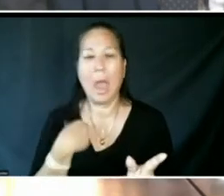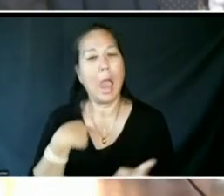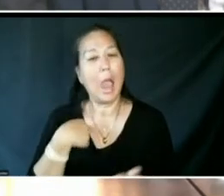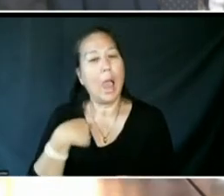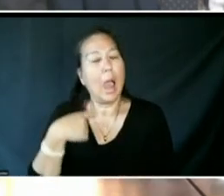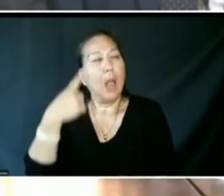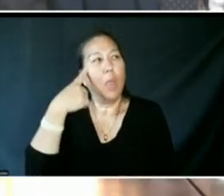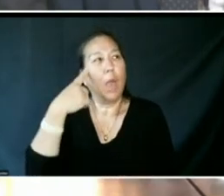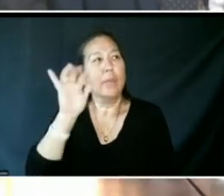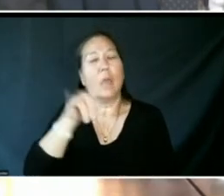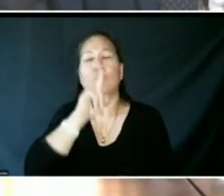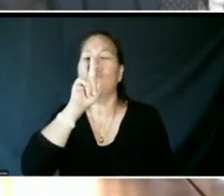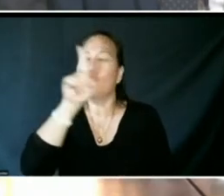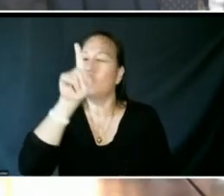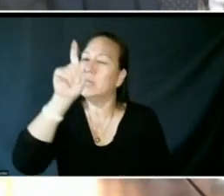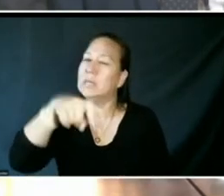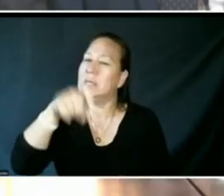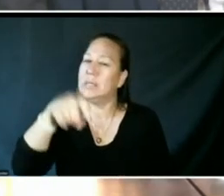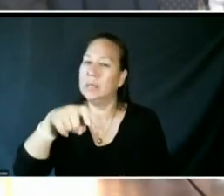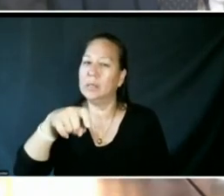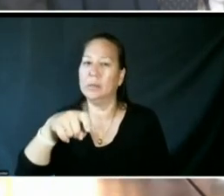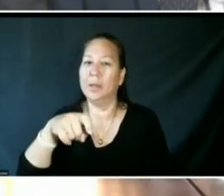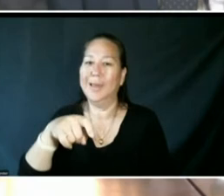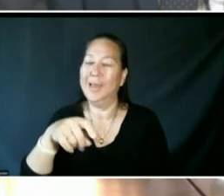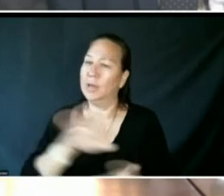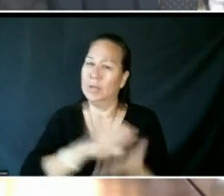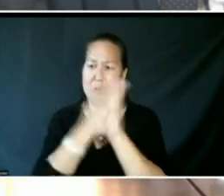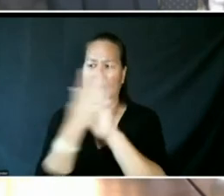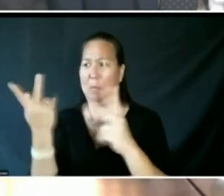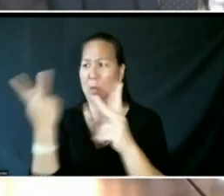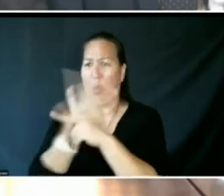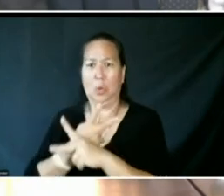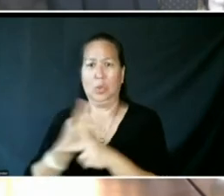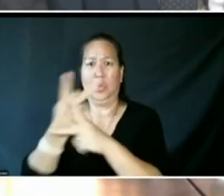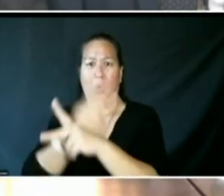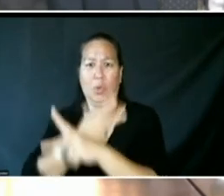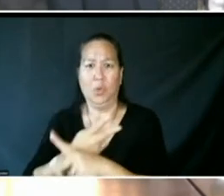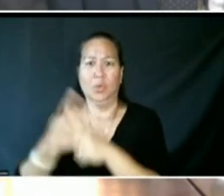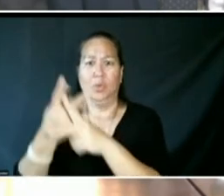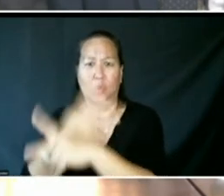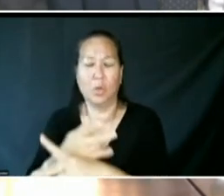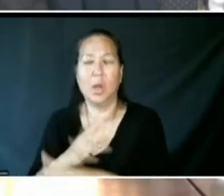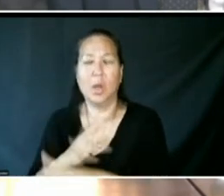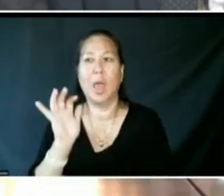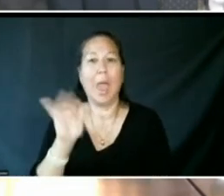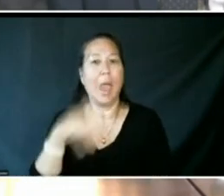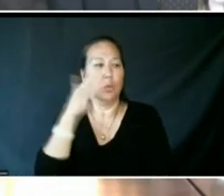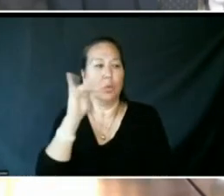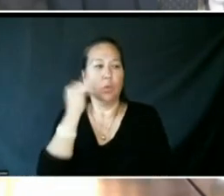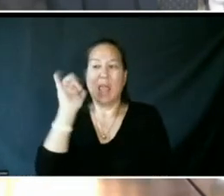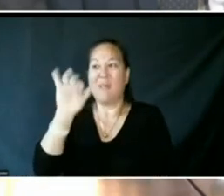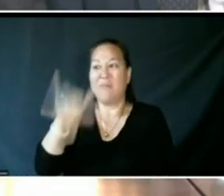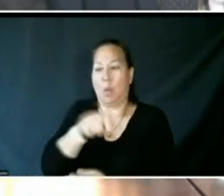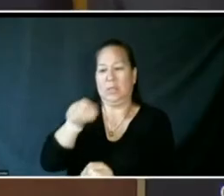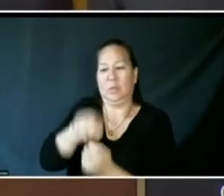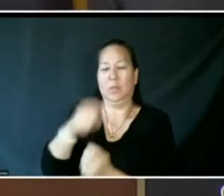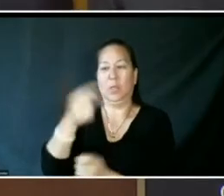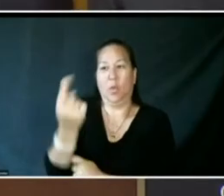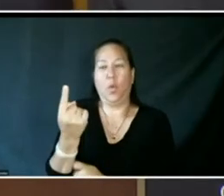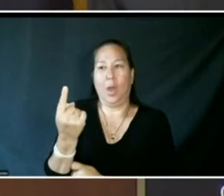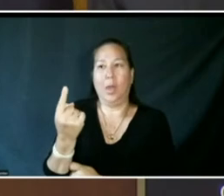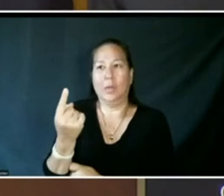time because it was just getting worse. And I could not tell you why that particular one was the one that put me over the edge, but it did. Now, after